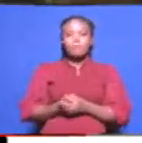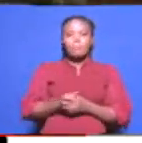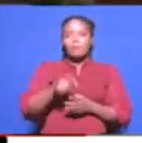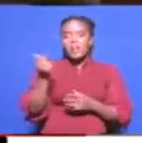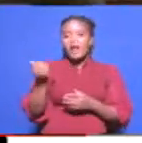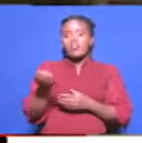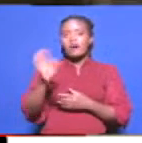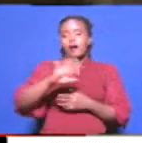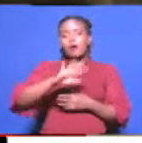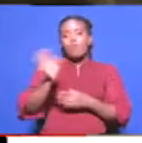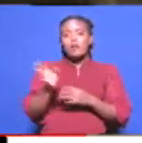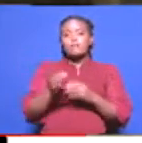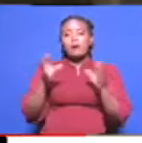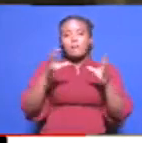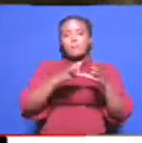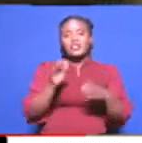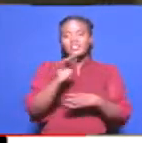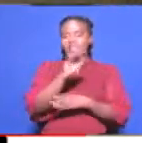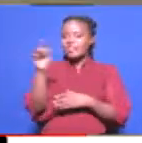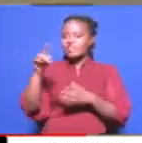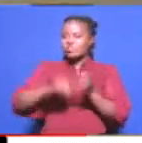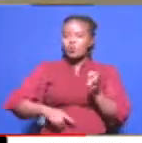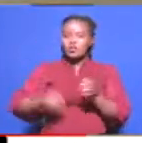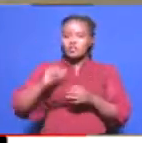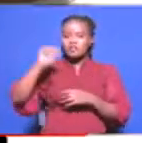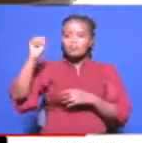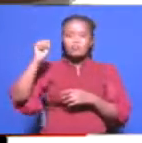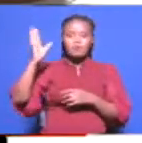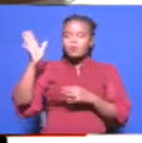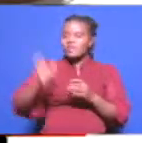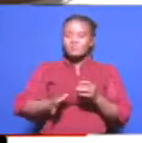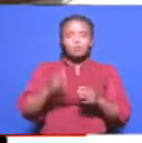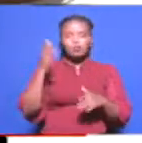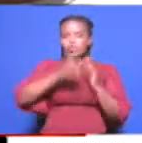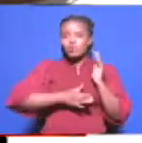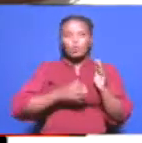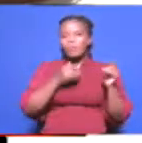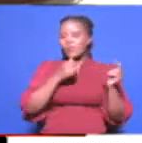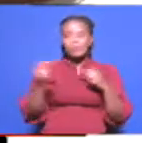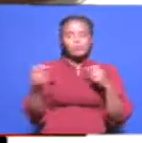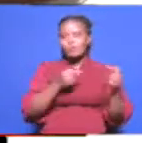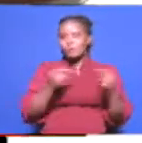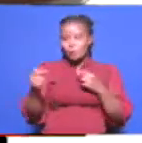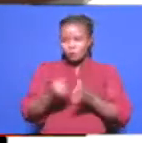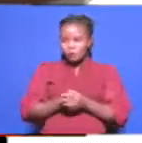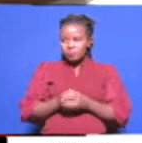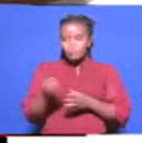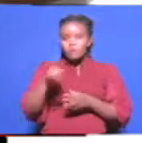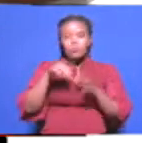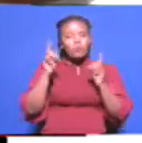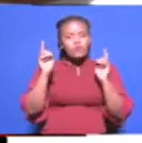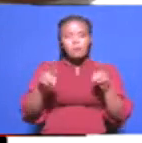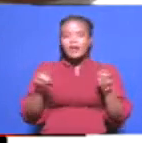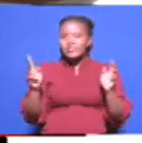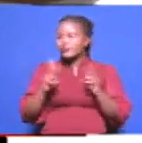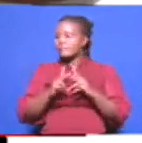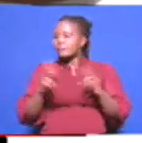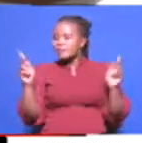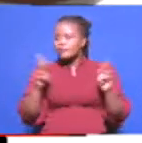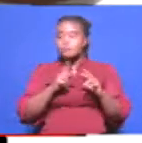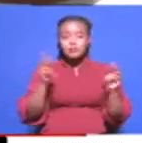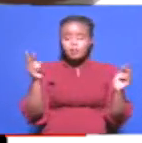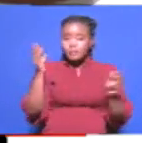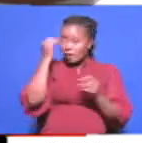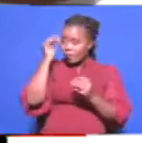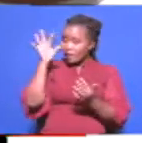on politicians to desist from utterances that may cause chaos. Tuwekeni amani, kwa sababu tumeona hii michujo ambayo imeanza